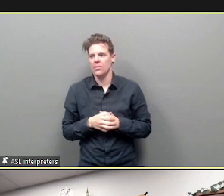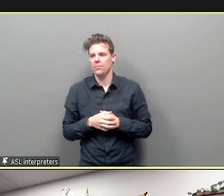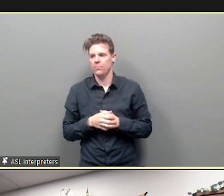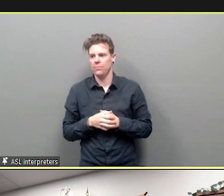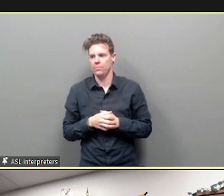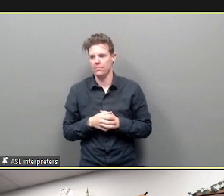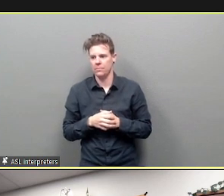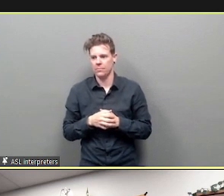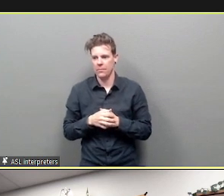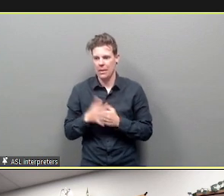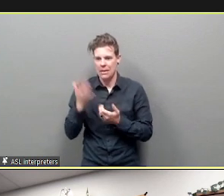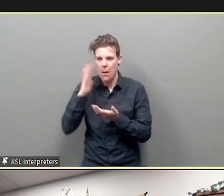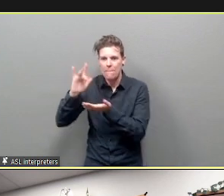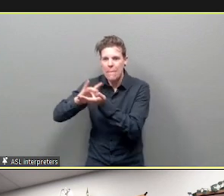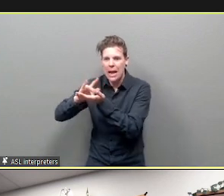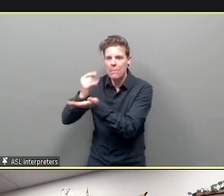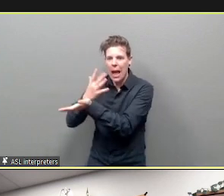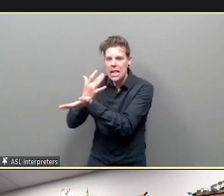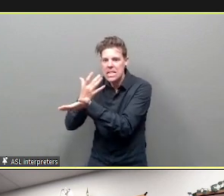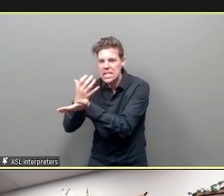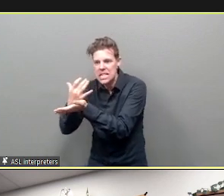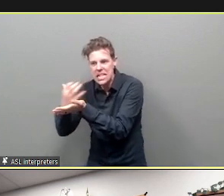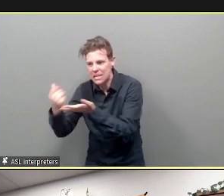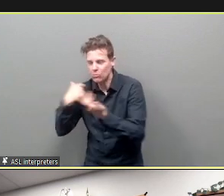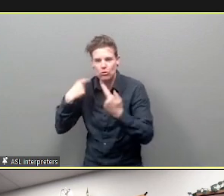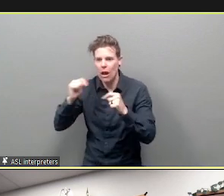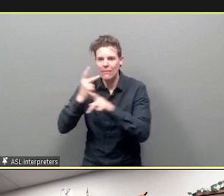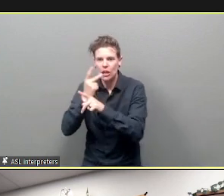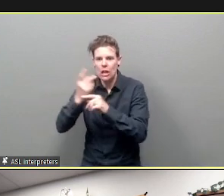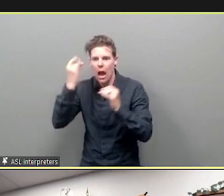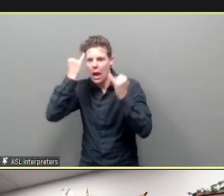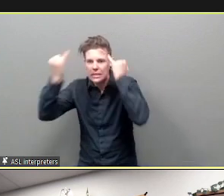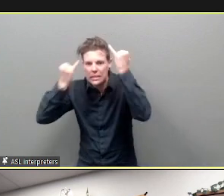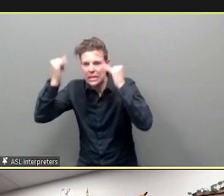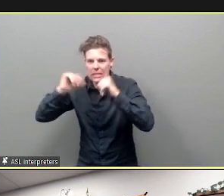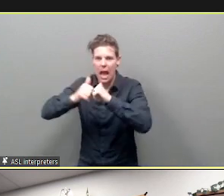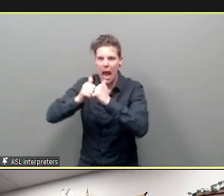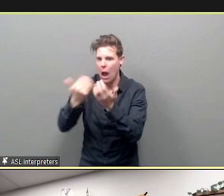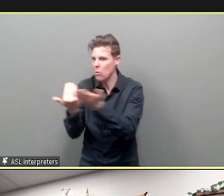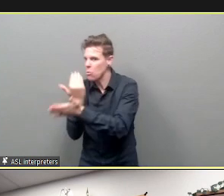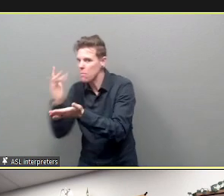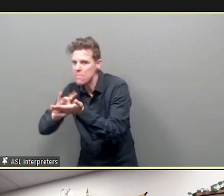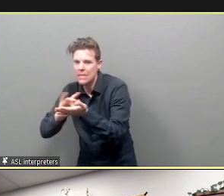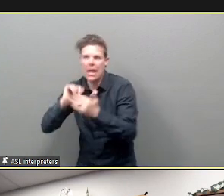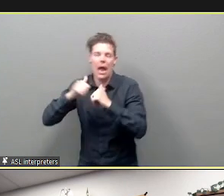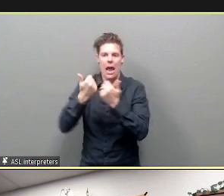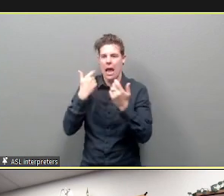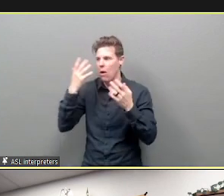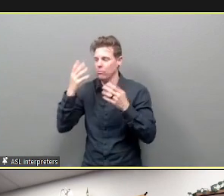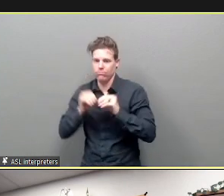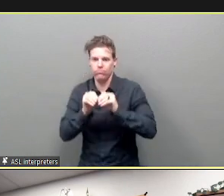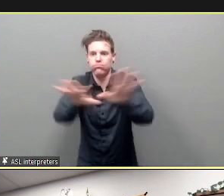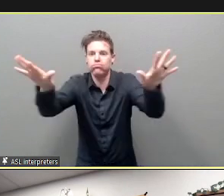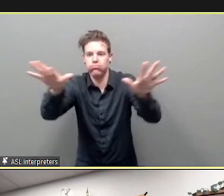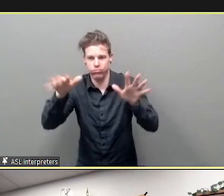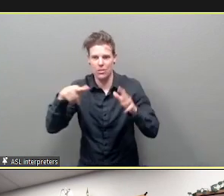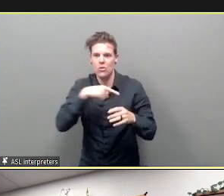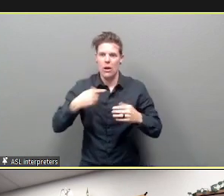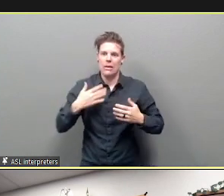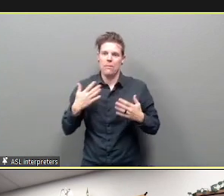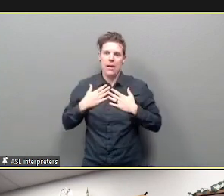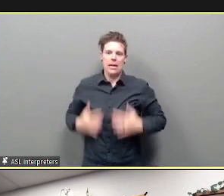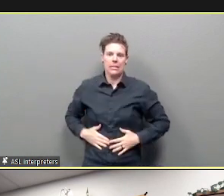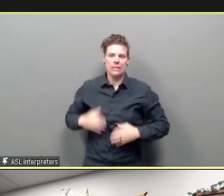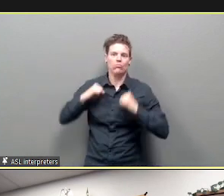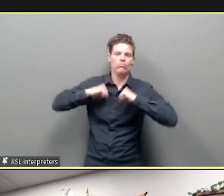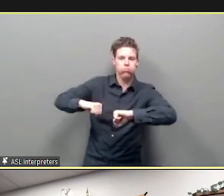very new. And so we're moving quickly. What Laura said about being indoors, I told you how our family approached that. We just did not